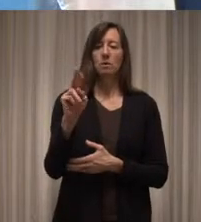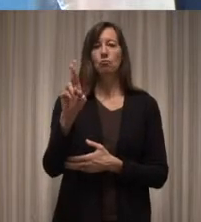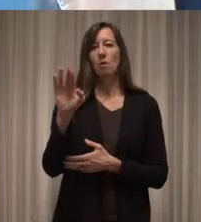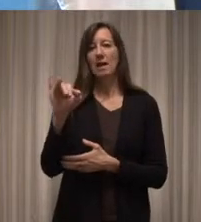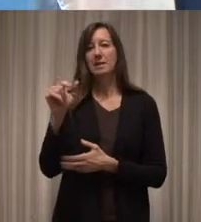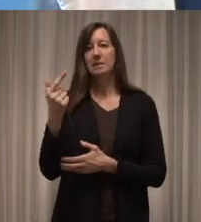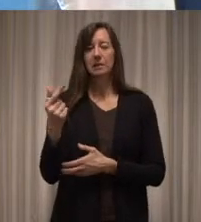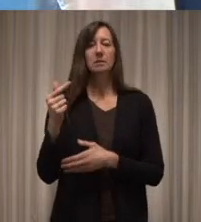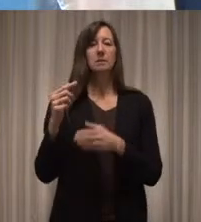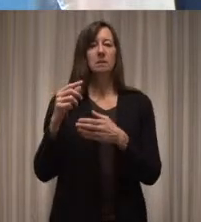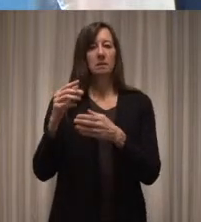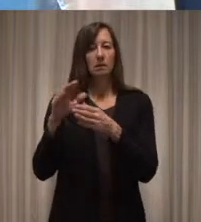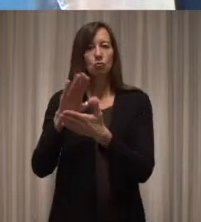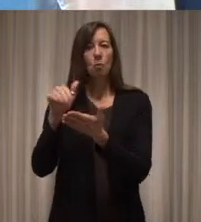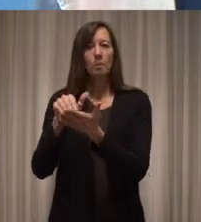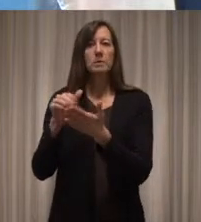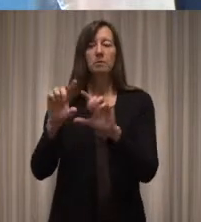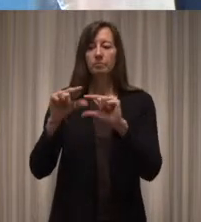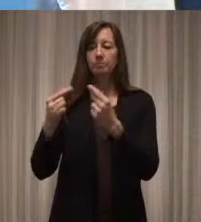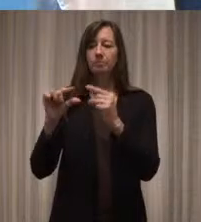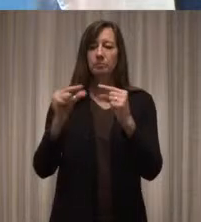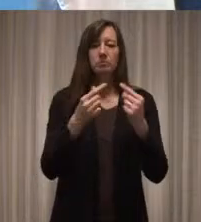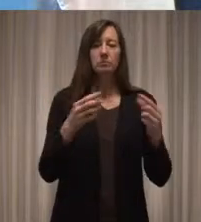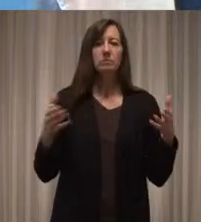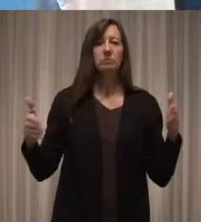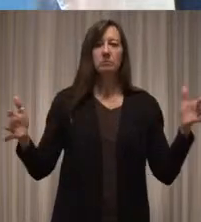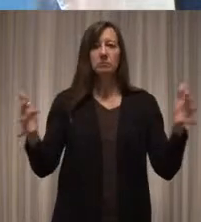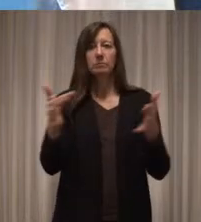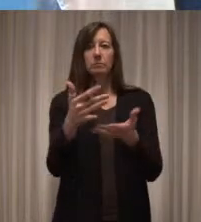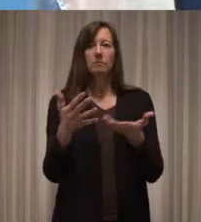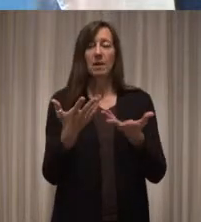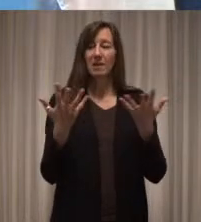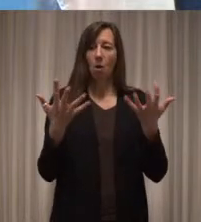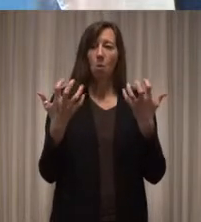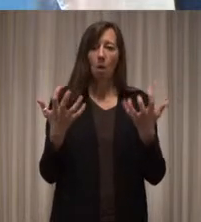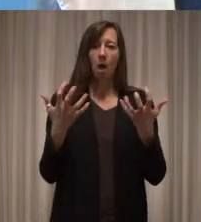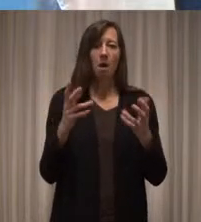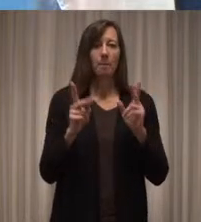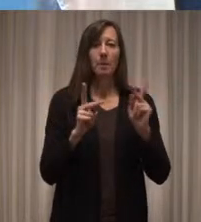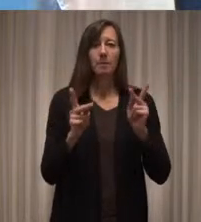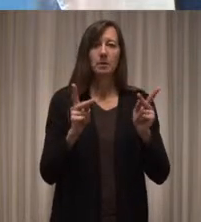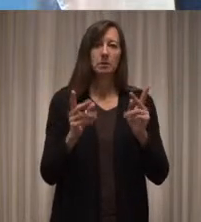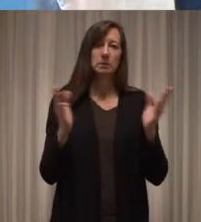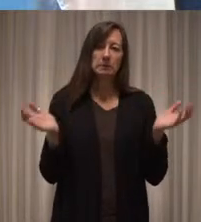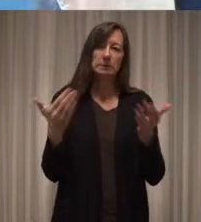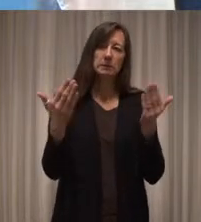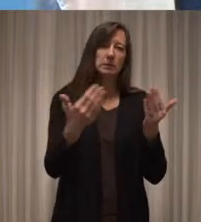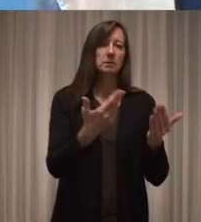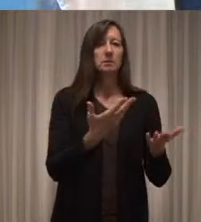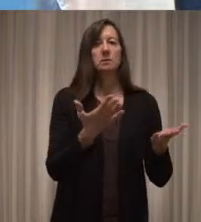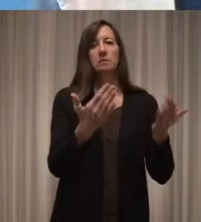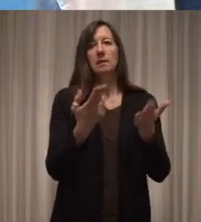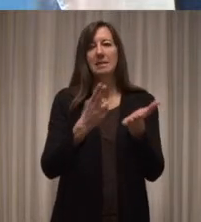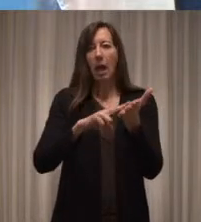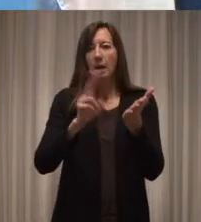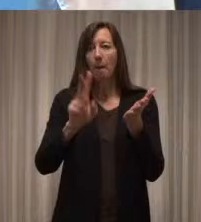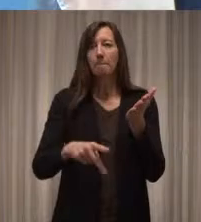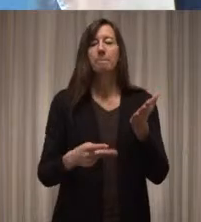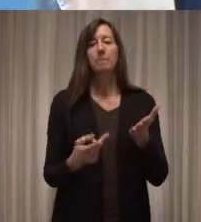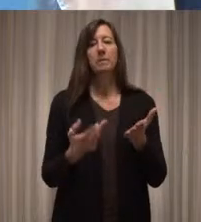vaccination distribution, that we're really proactively getting the limited supply we do have to our underserved